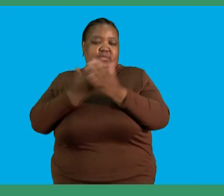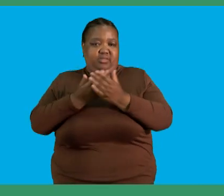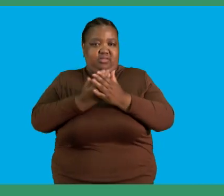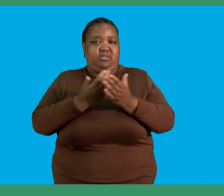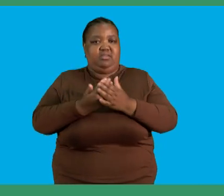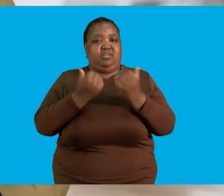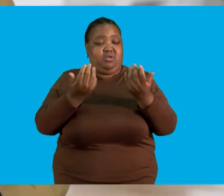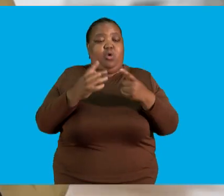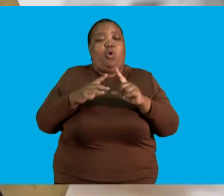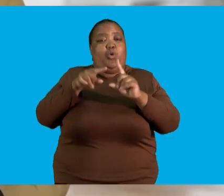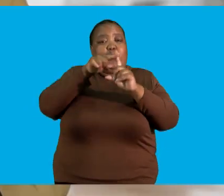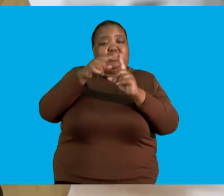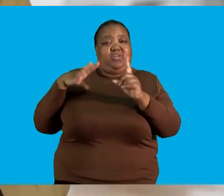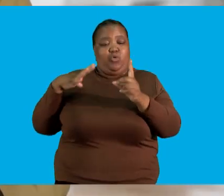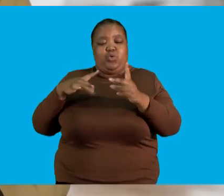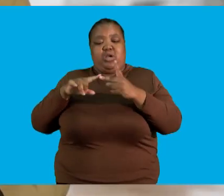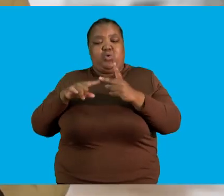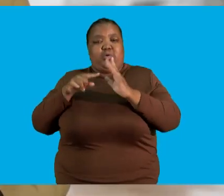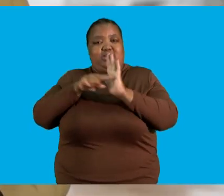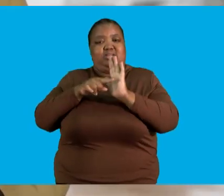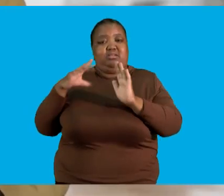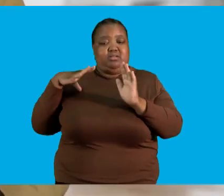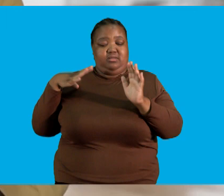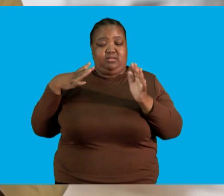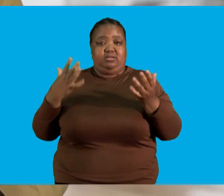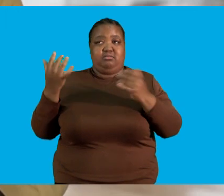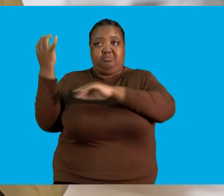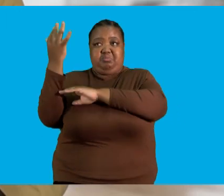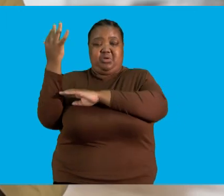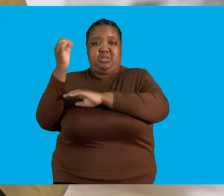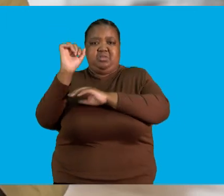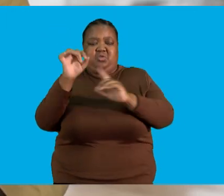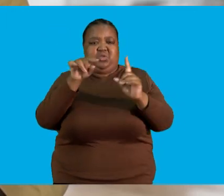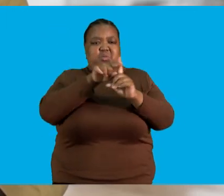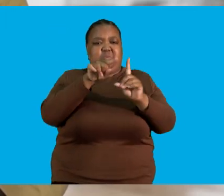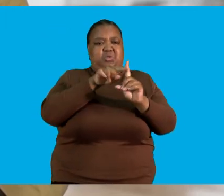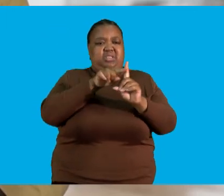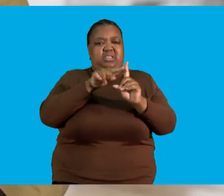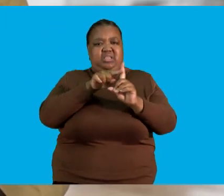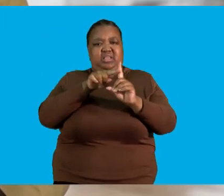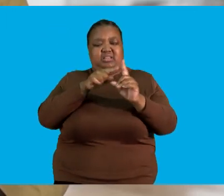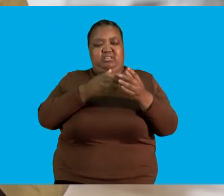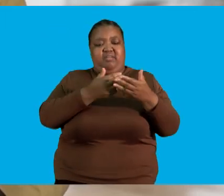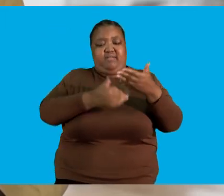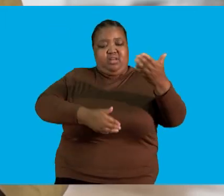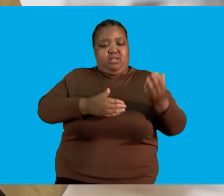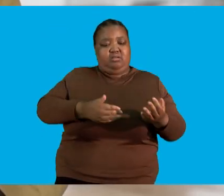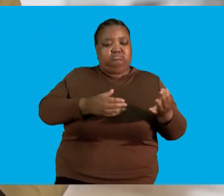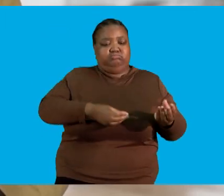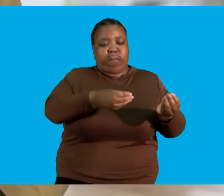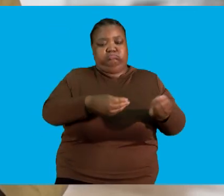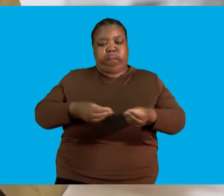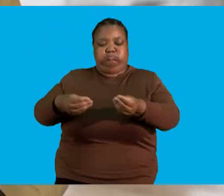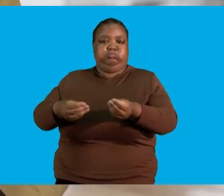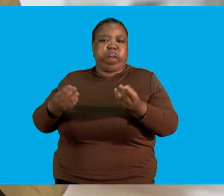your positives and negatives. So what are the positives of using a handout in your presentation? Is that meaningful